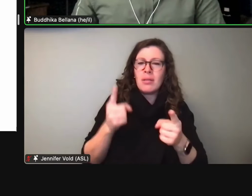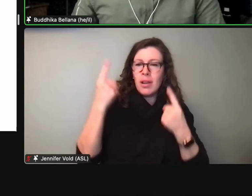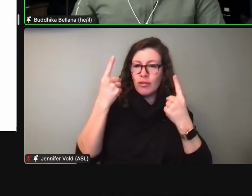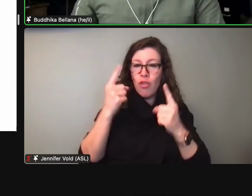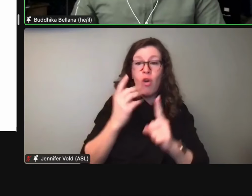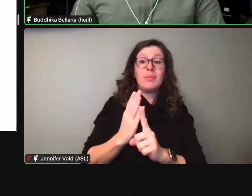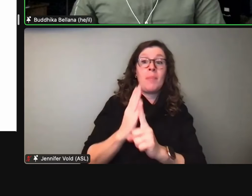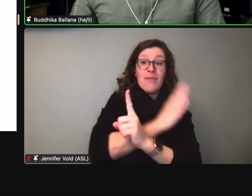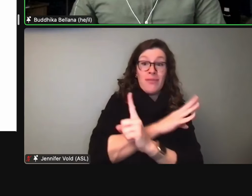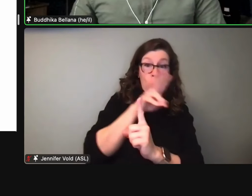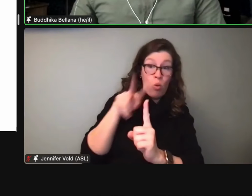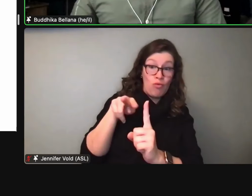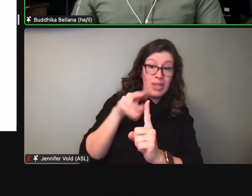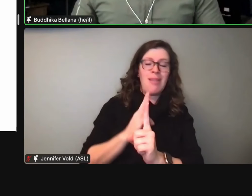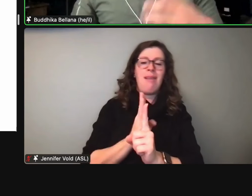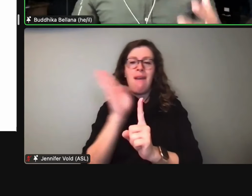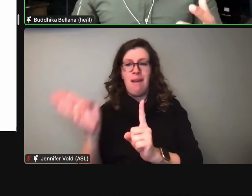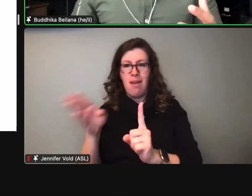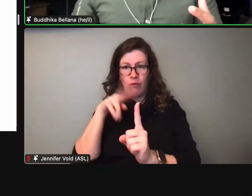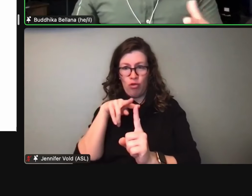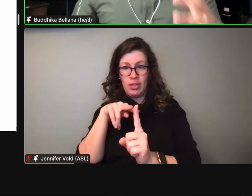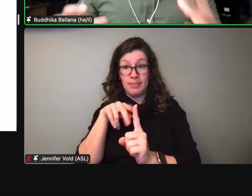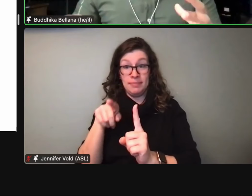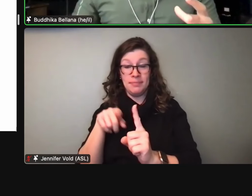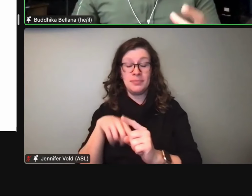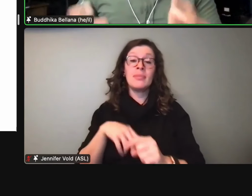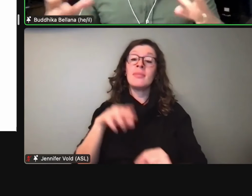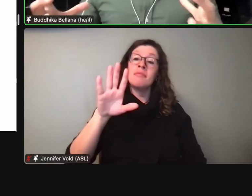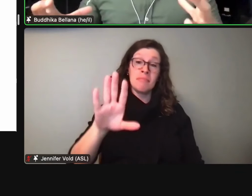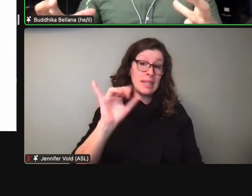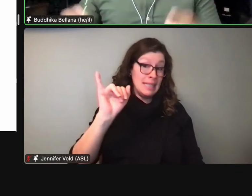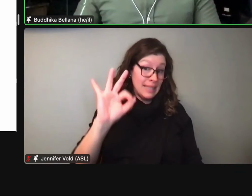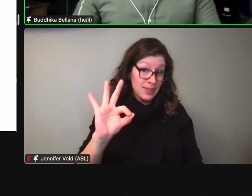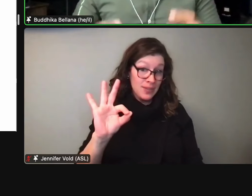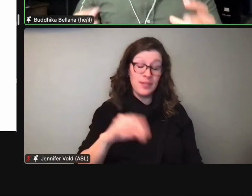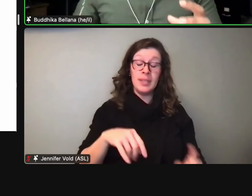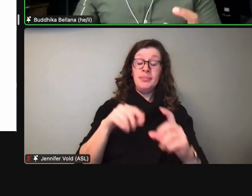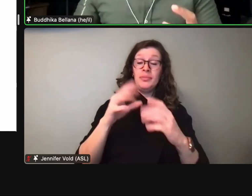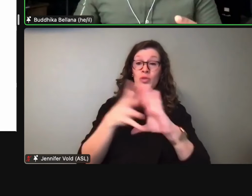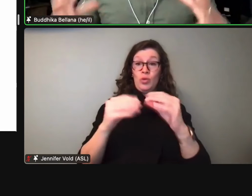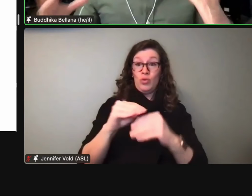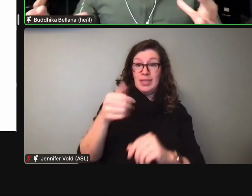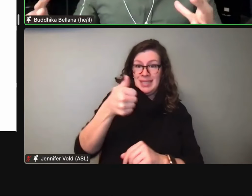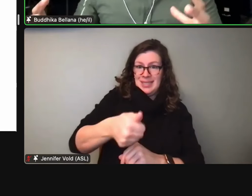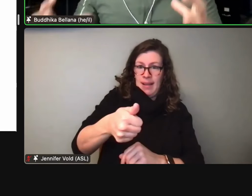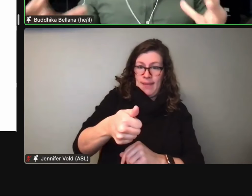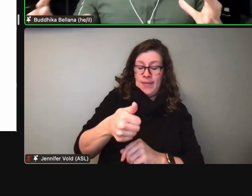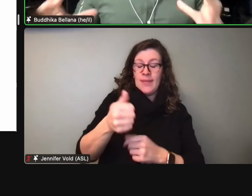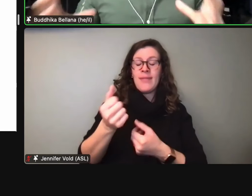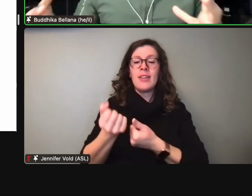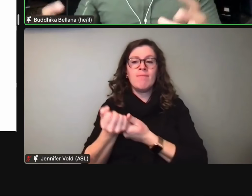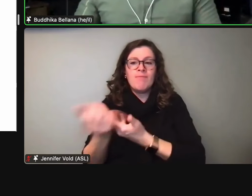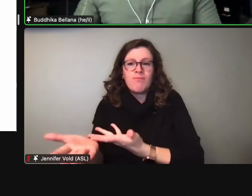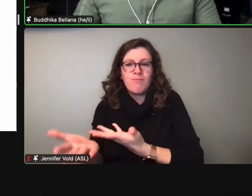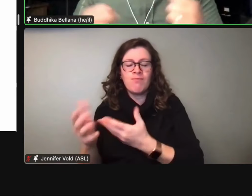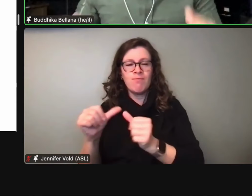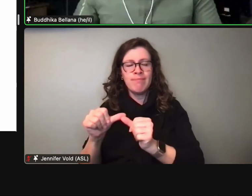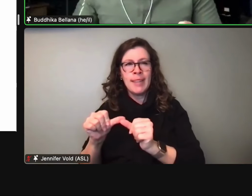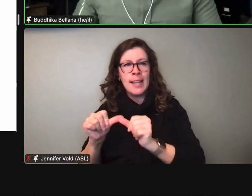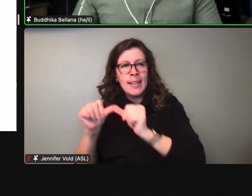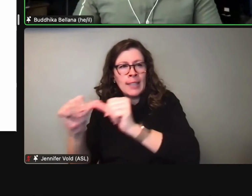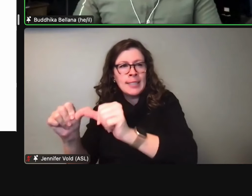story. And if stories have this ability to exert some kind of lasting, lingering mental context